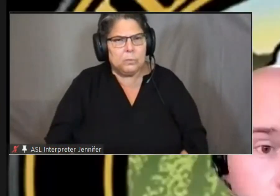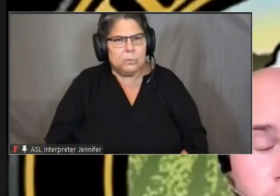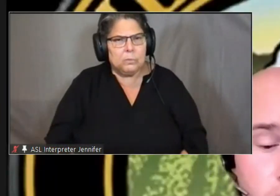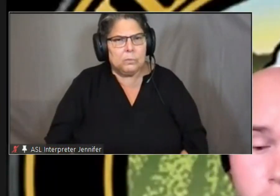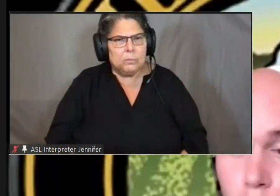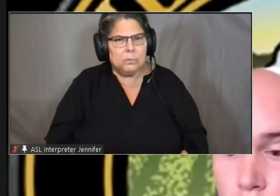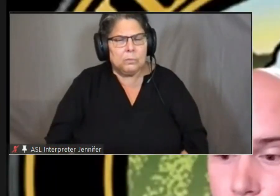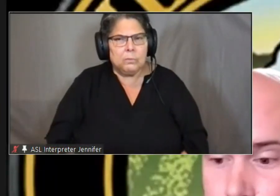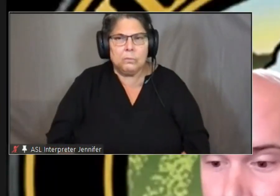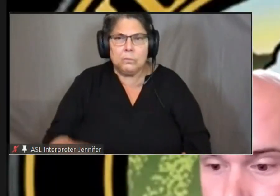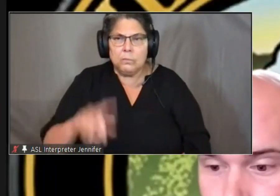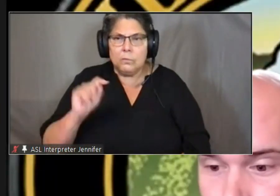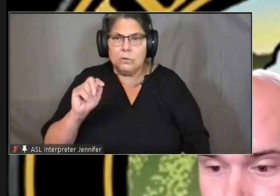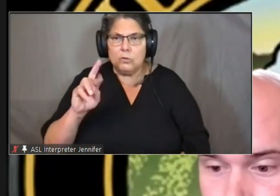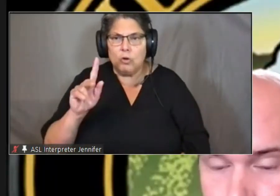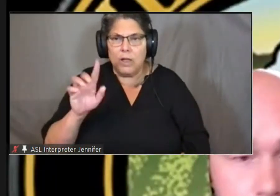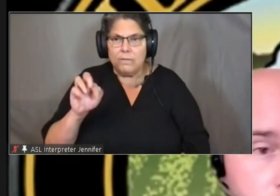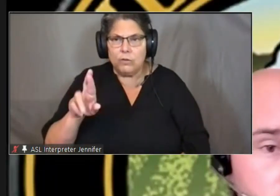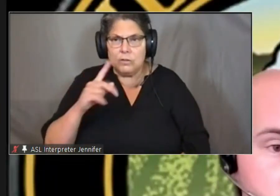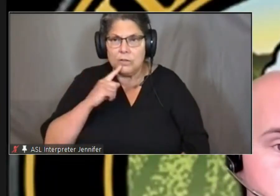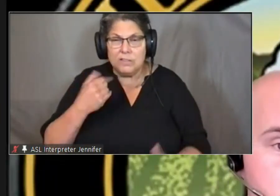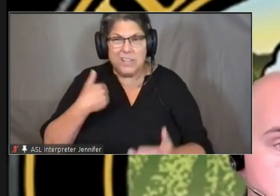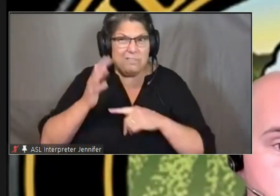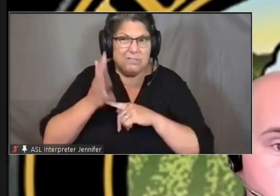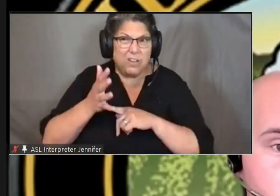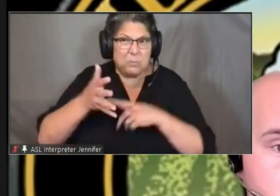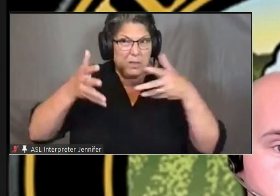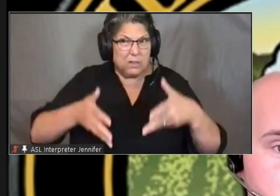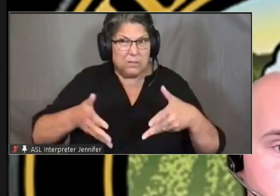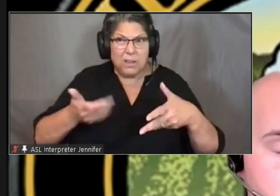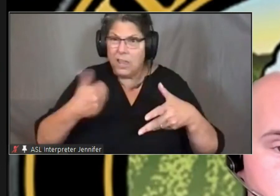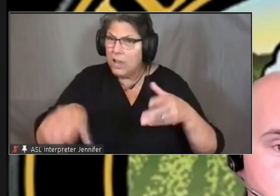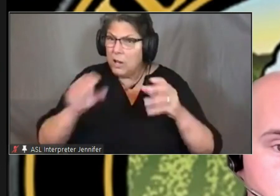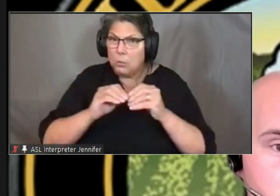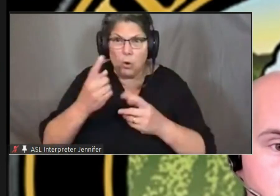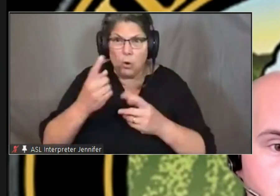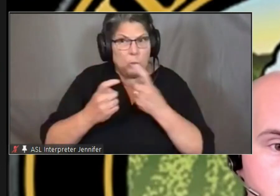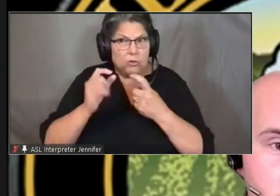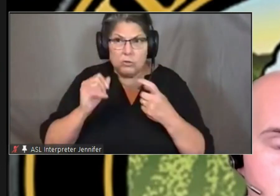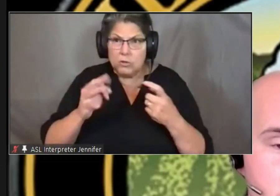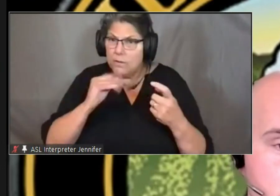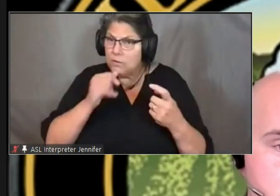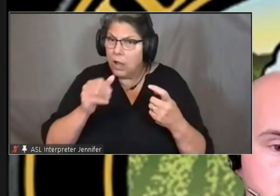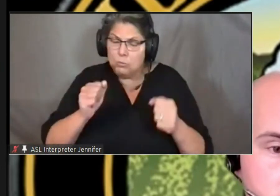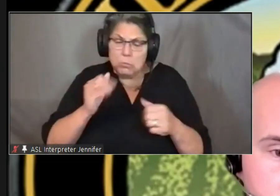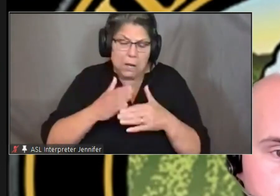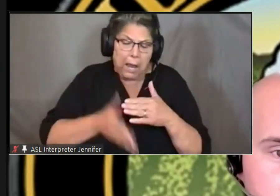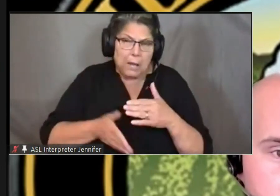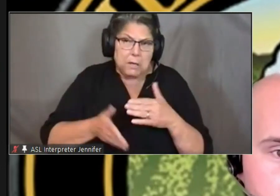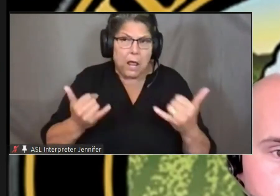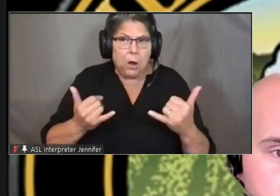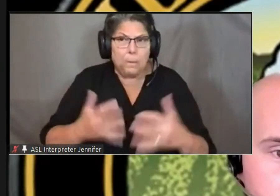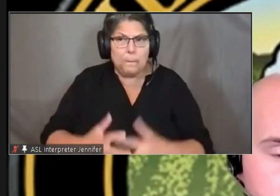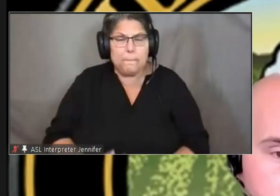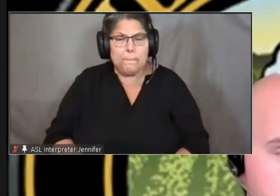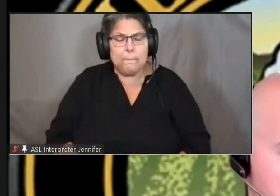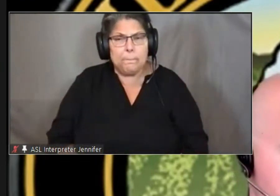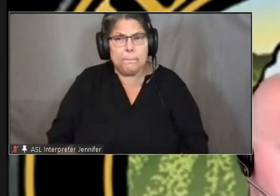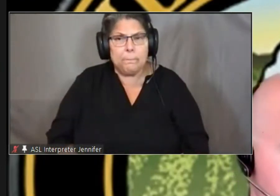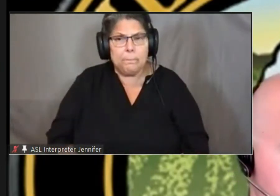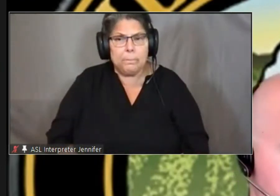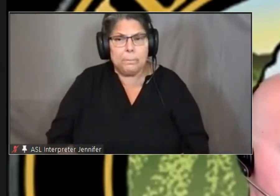All right. We have about 5 minutes left. If there's any follow-up questions, otherwise we can wrap things up.